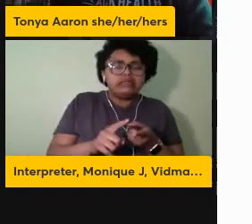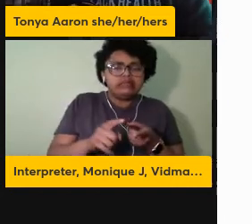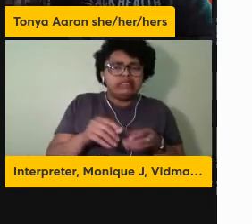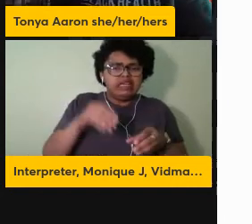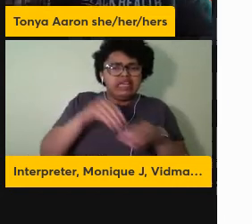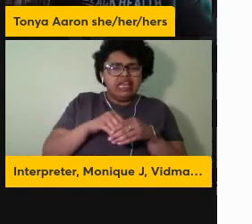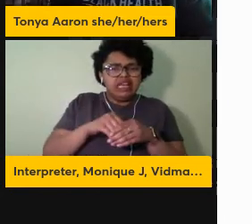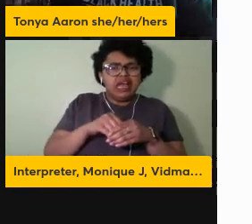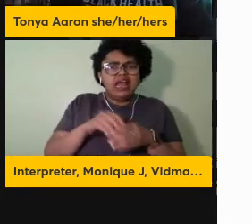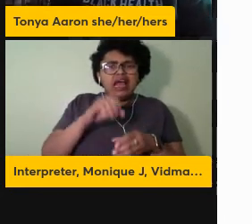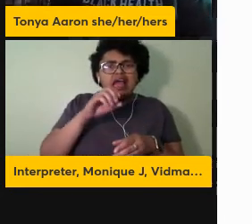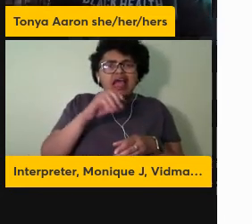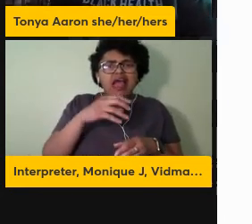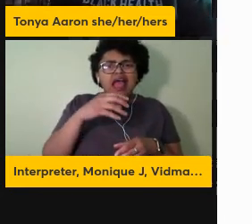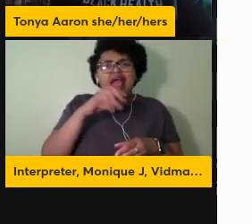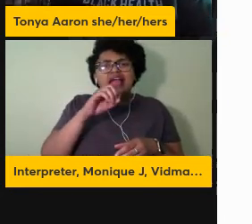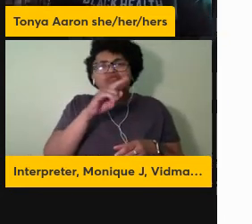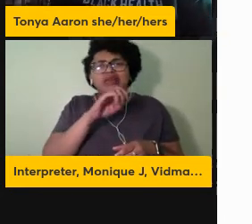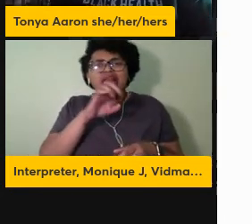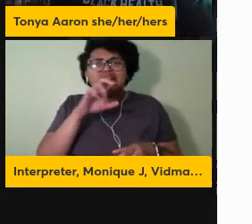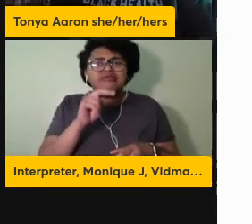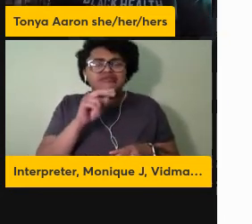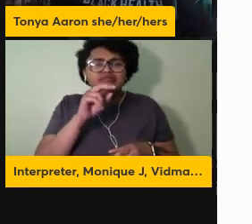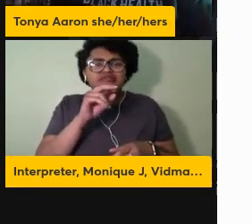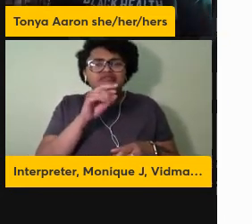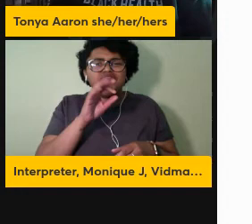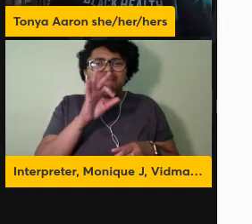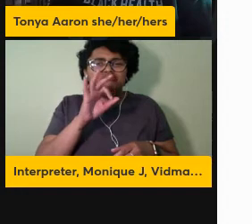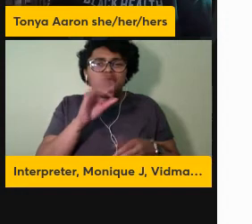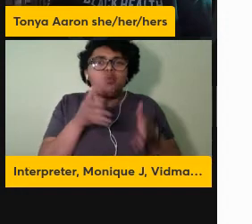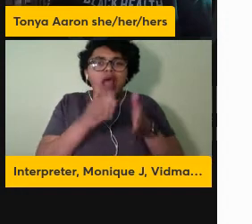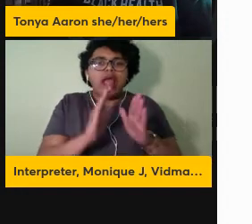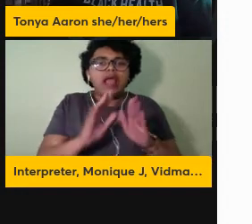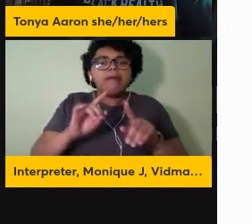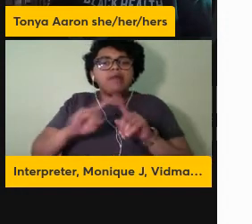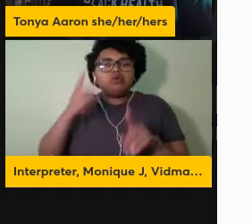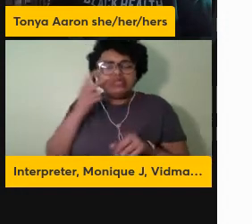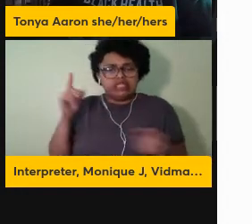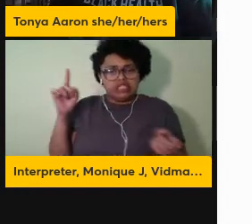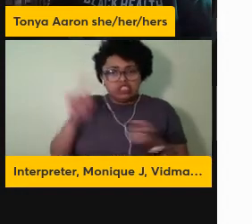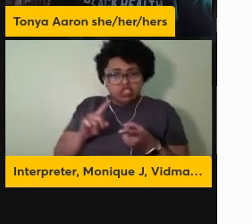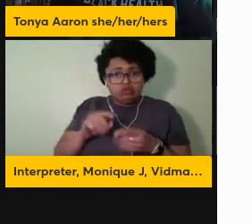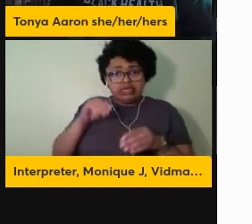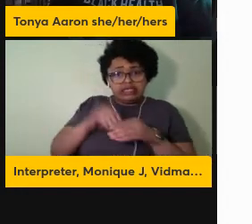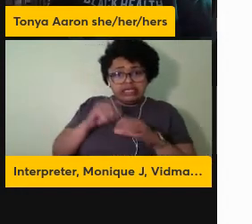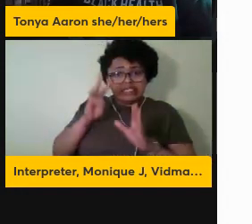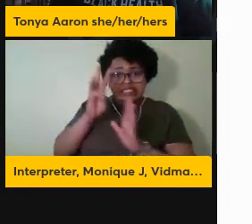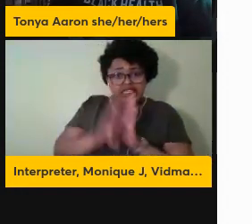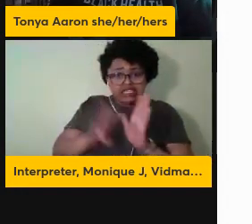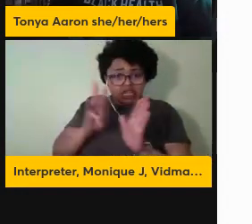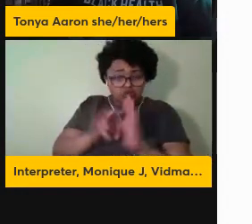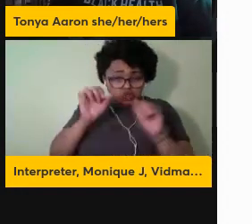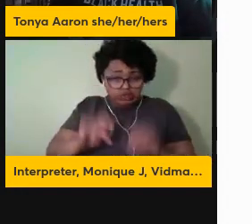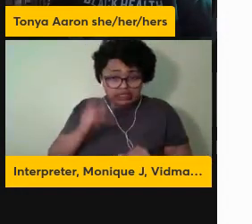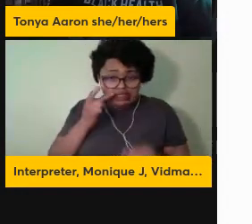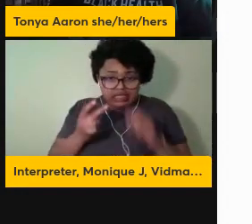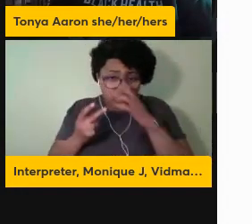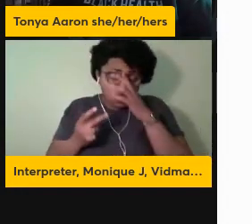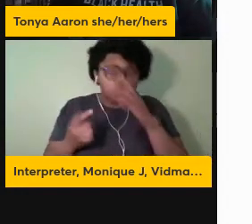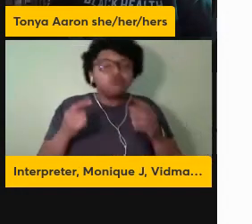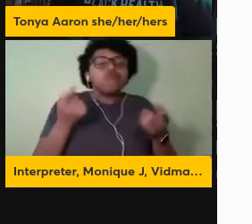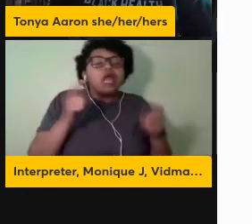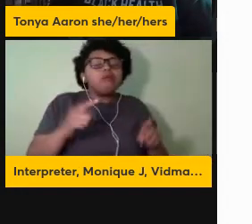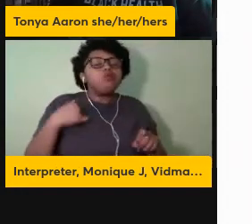So one thing to note is we see this decrease in CD138 within 6 hours. So we're able to use intravital imaging